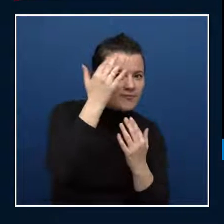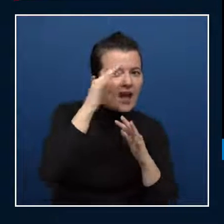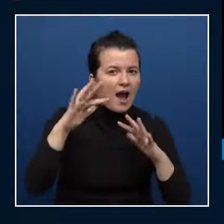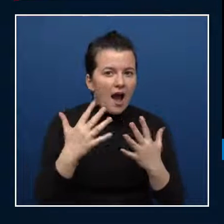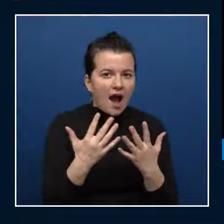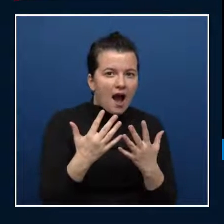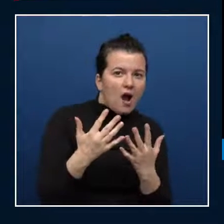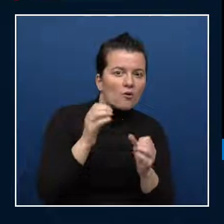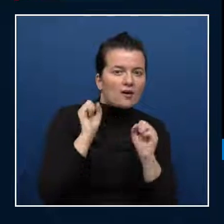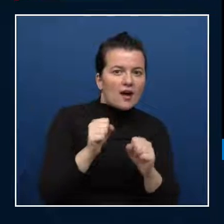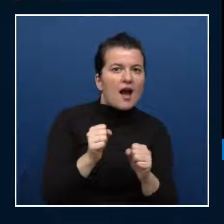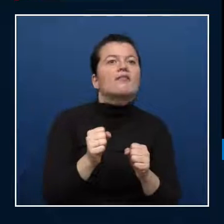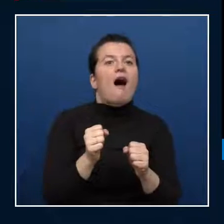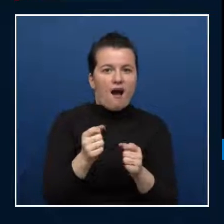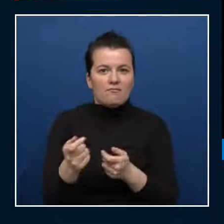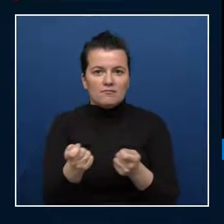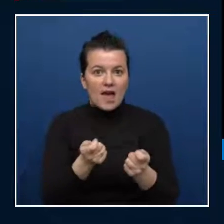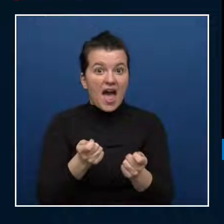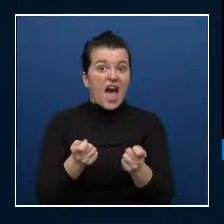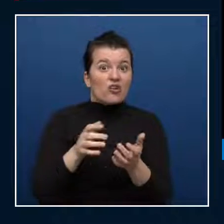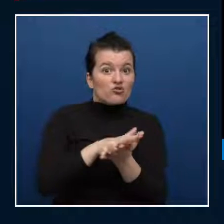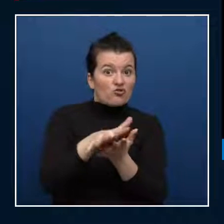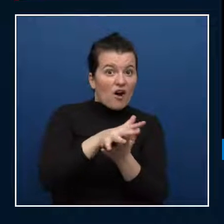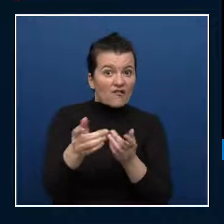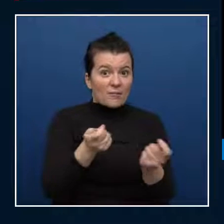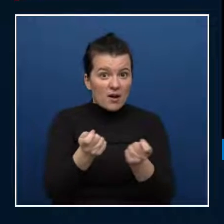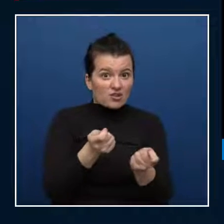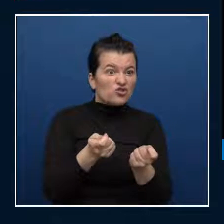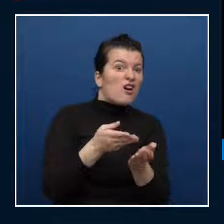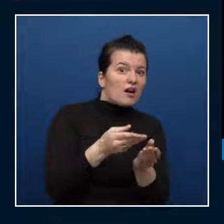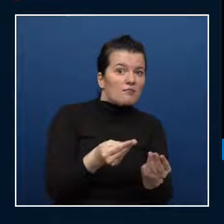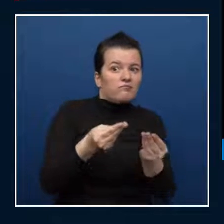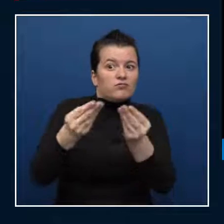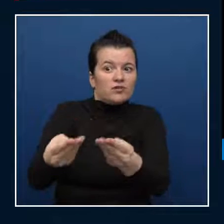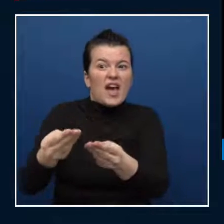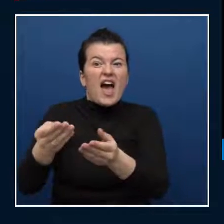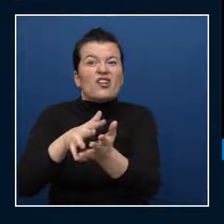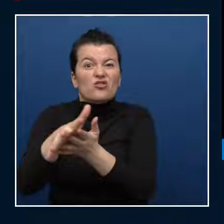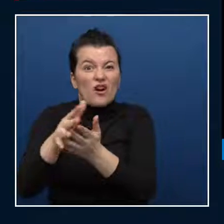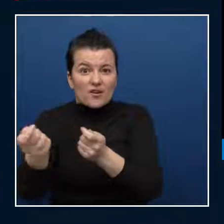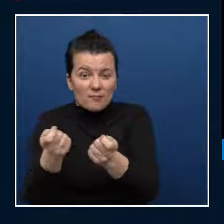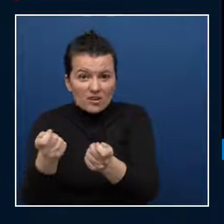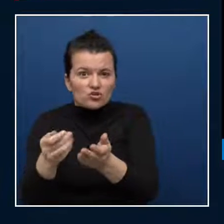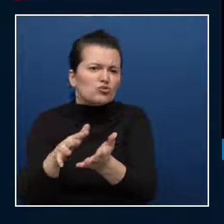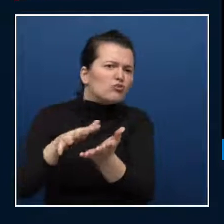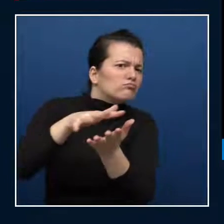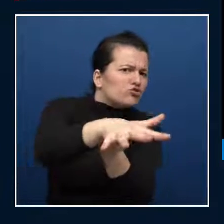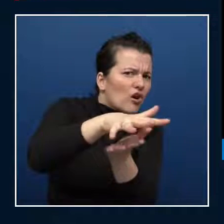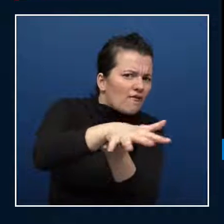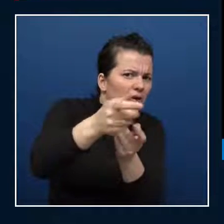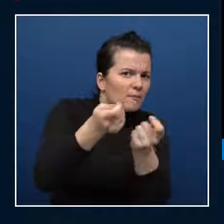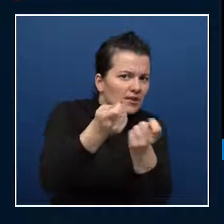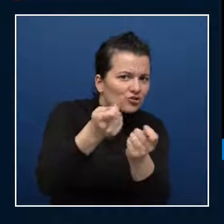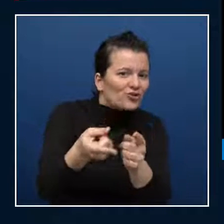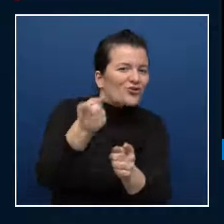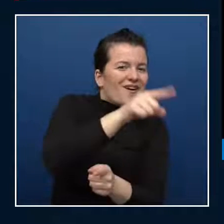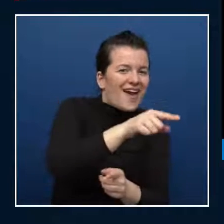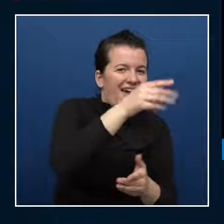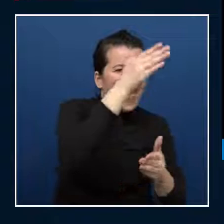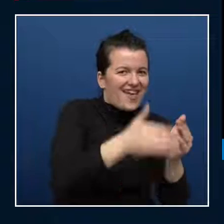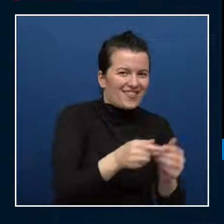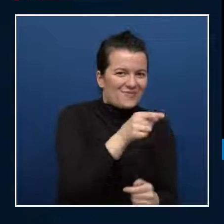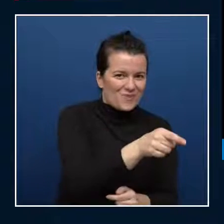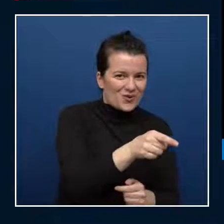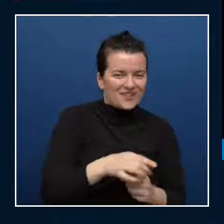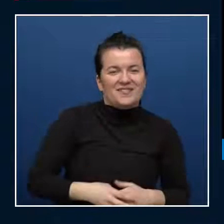traffic manager to another traffic manager to another traffic manager and then to an endpoint. Now, two features that I love